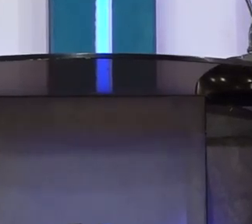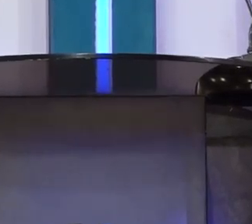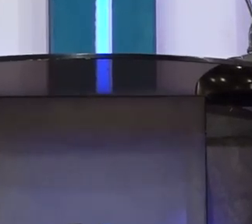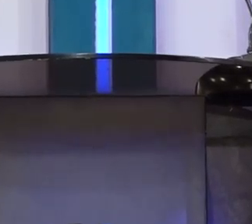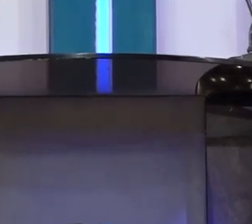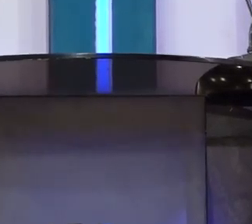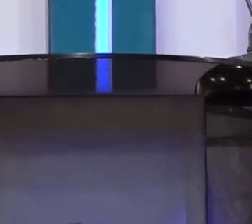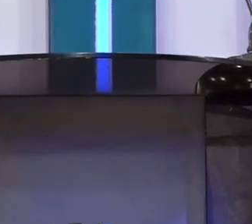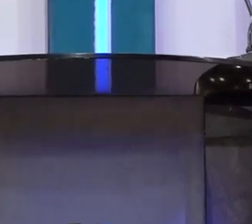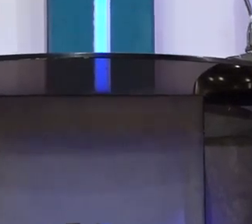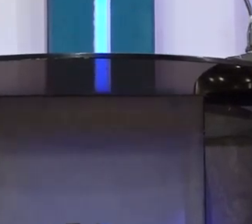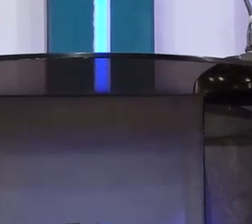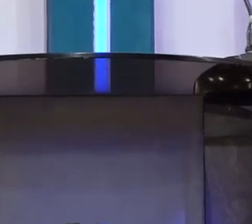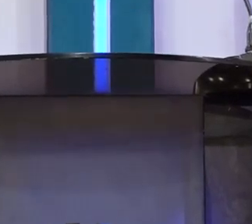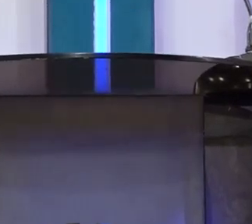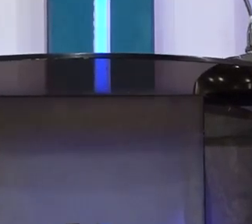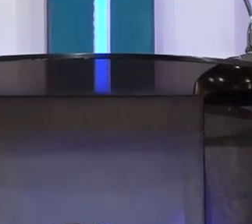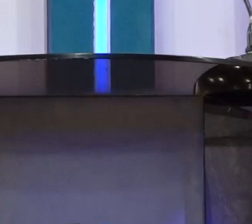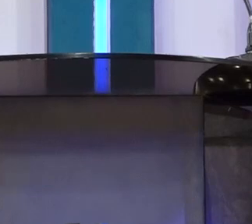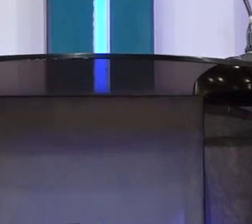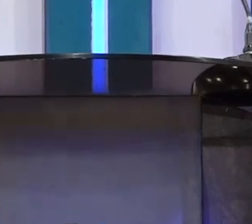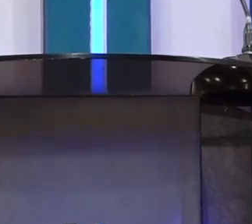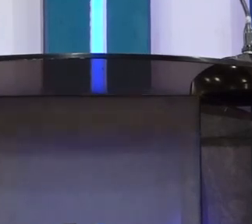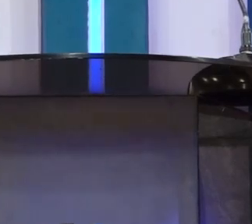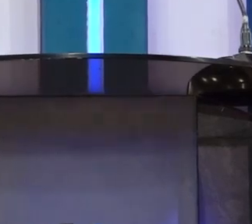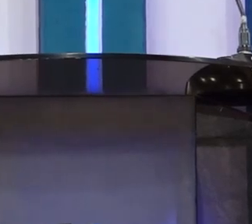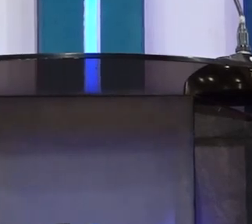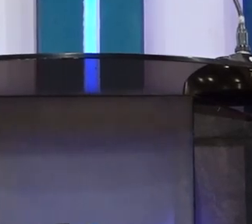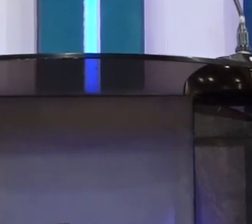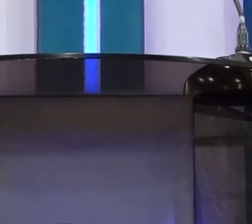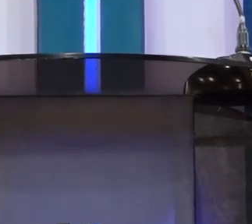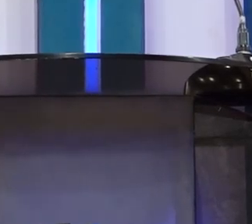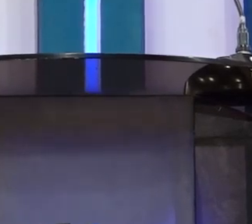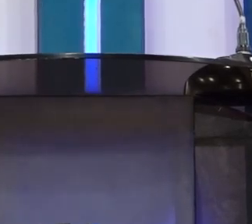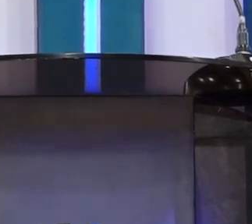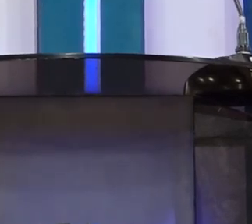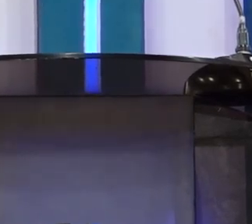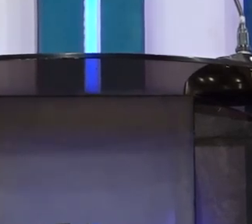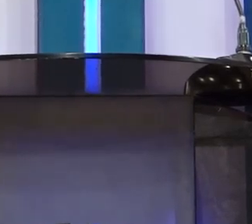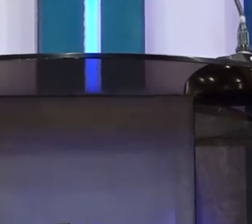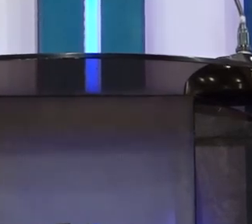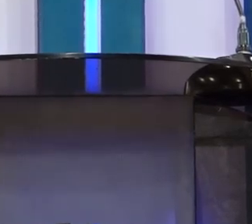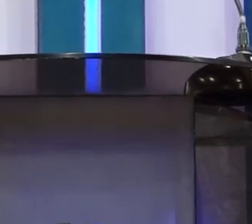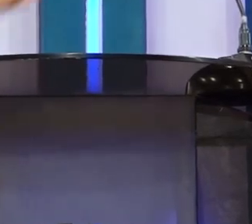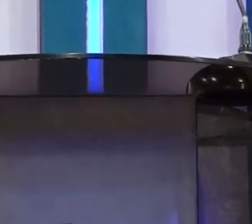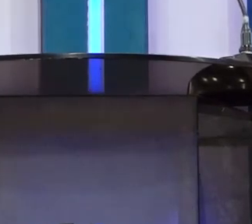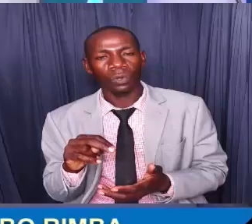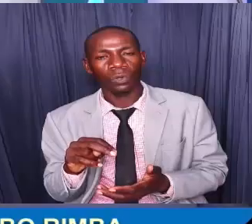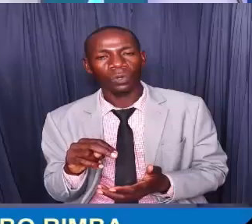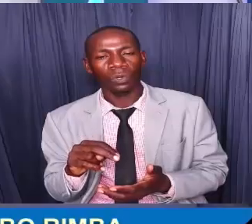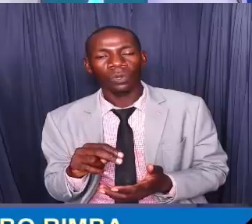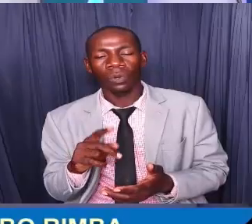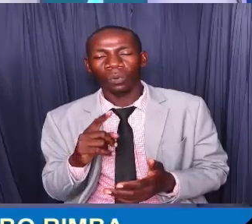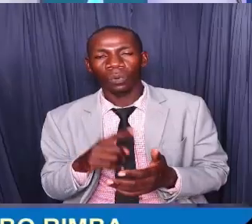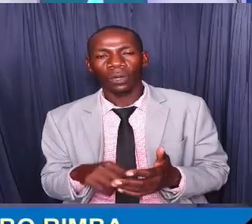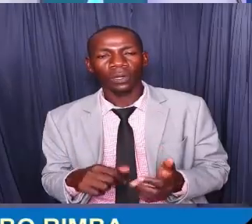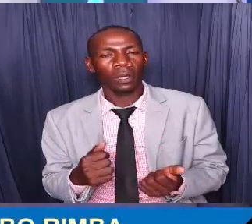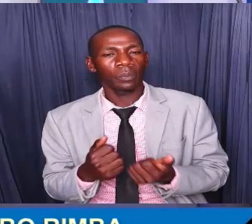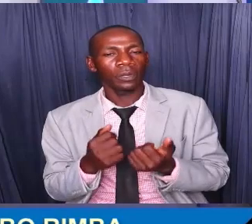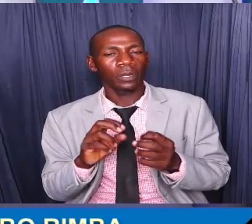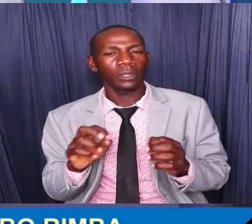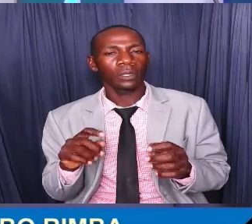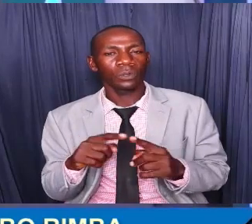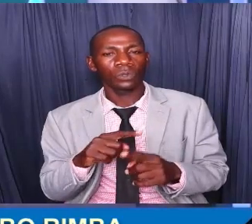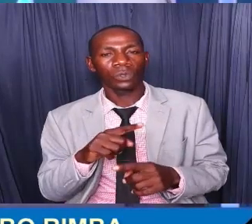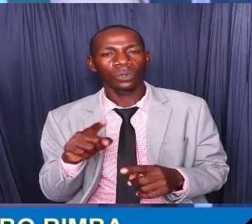according to your will? Au na mahali pepo amekwambia Or there is a place that the devil has told you no. Utaona hakufanyiki kitu. You'll see nothing